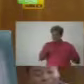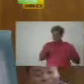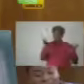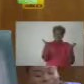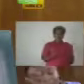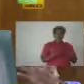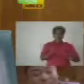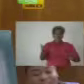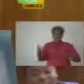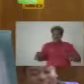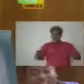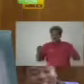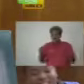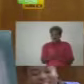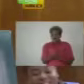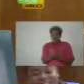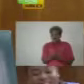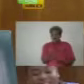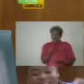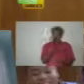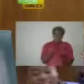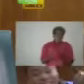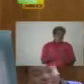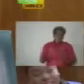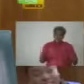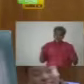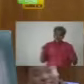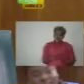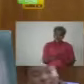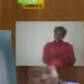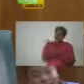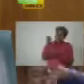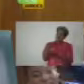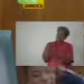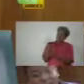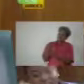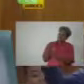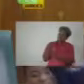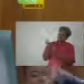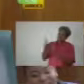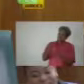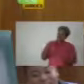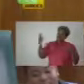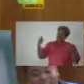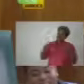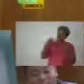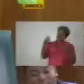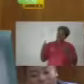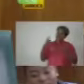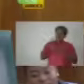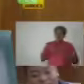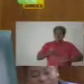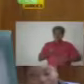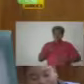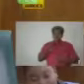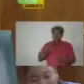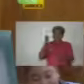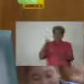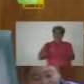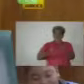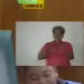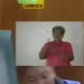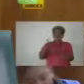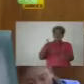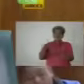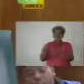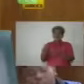any adoption papers because he has proven himself to be one of the greatest enemies of entertainment. Blaming them for